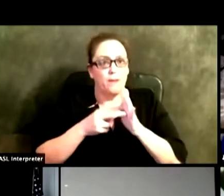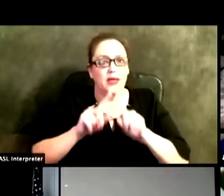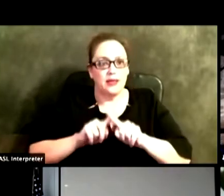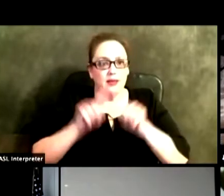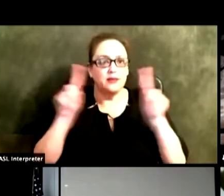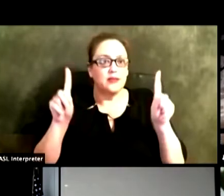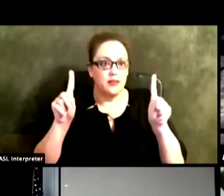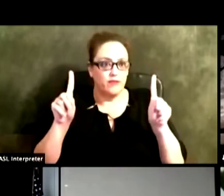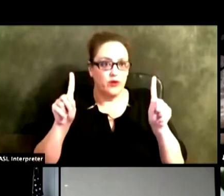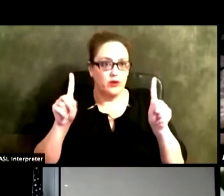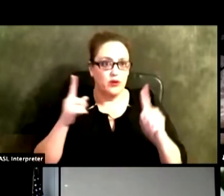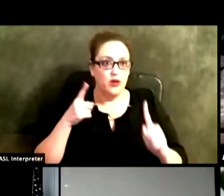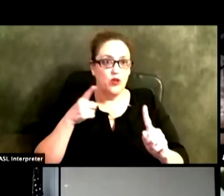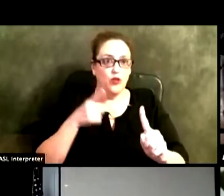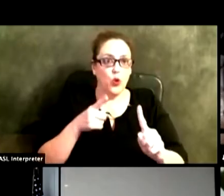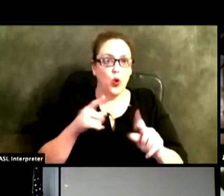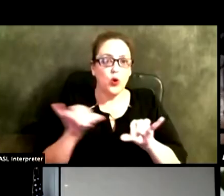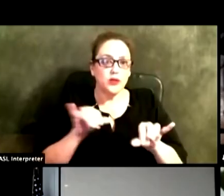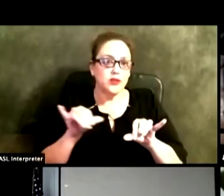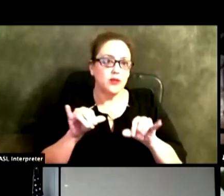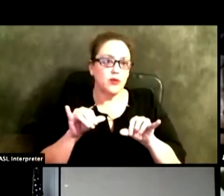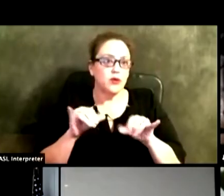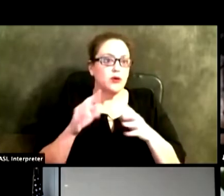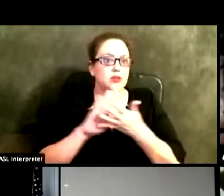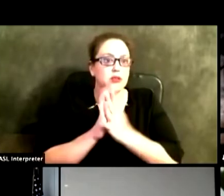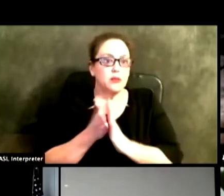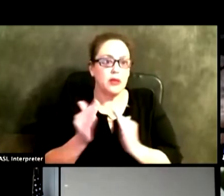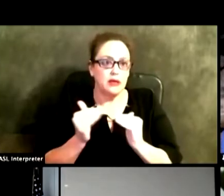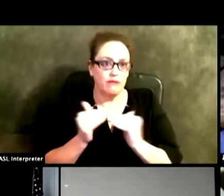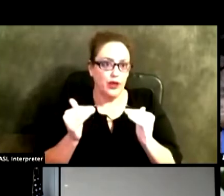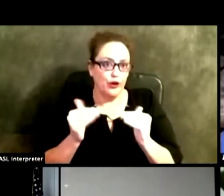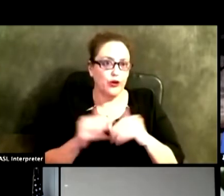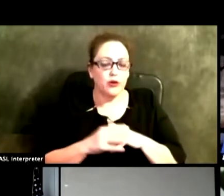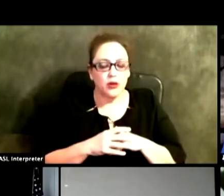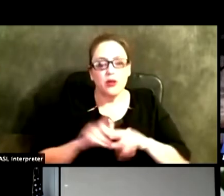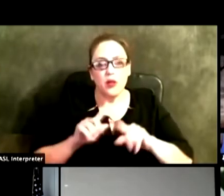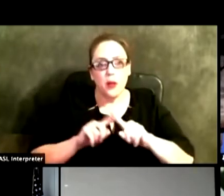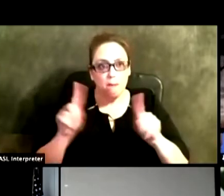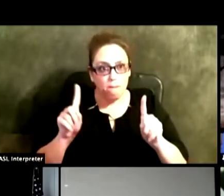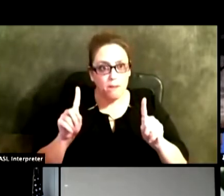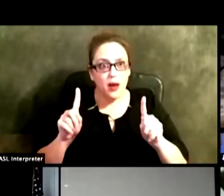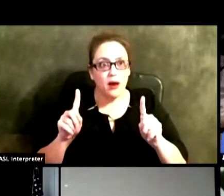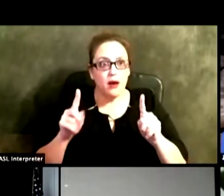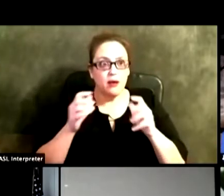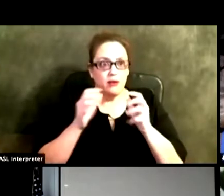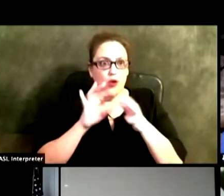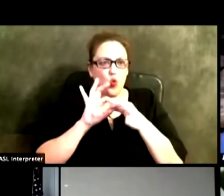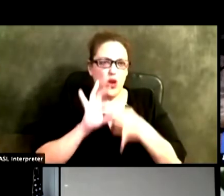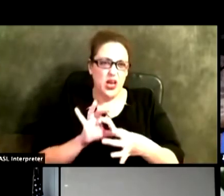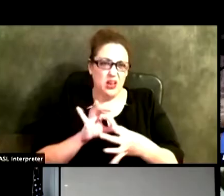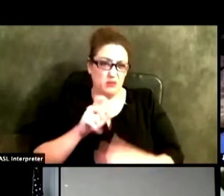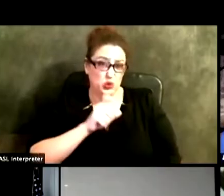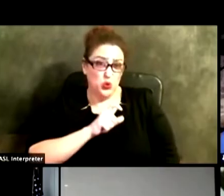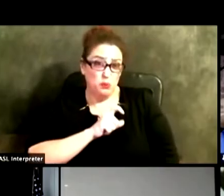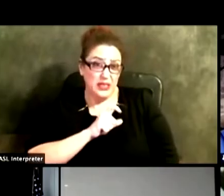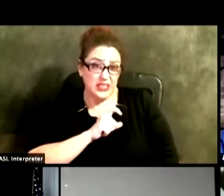similar. Right. Is to make things fair. Sure. But when it comes to policing,